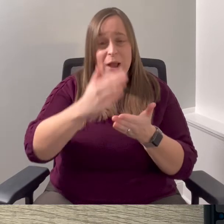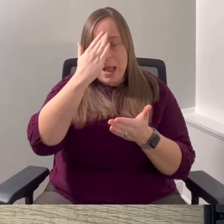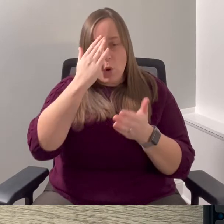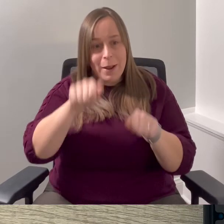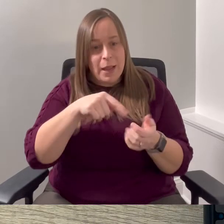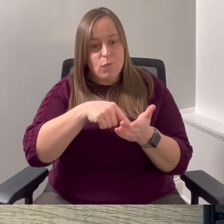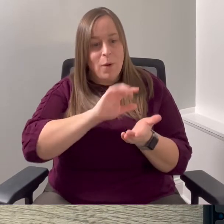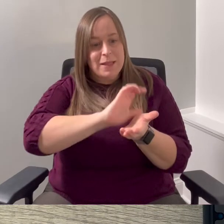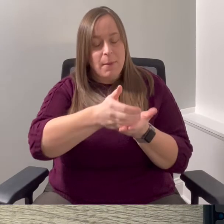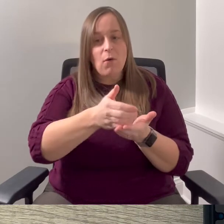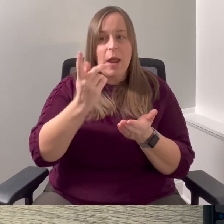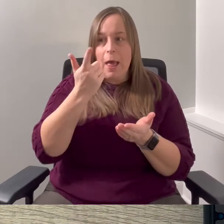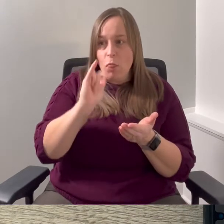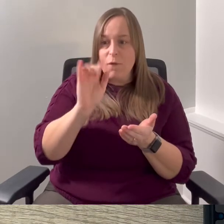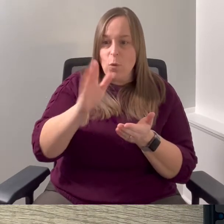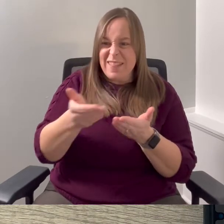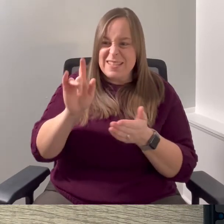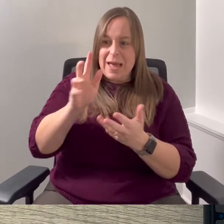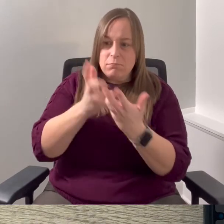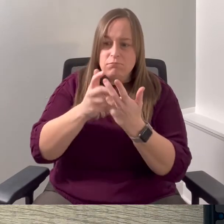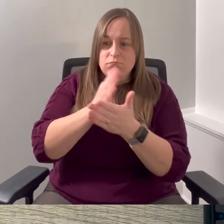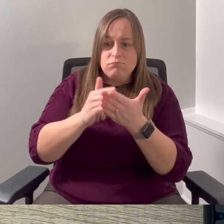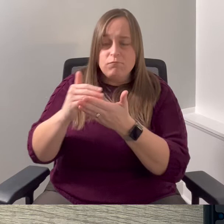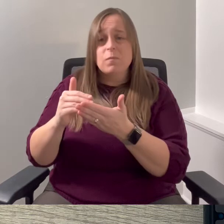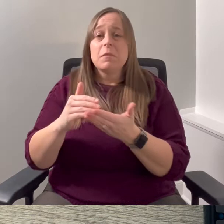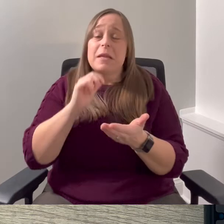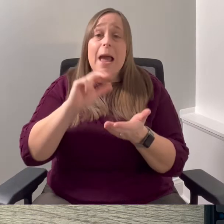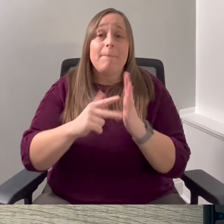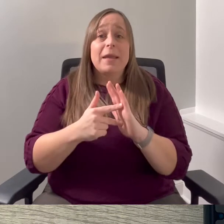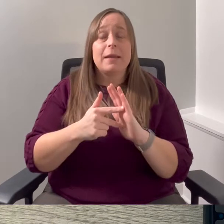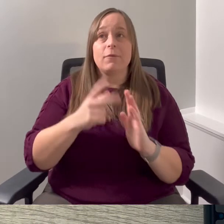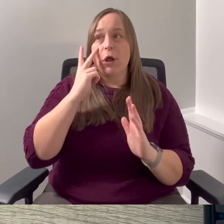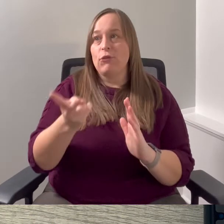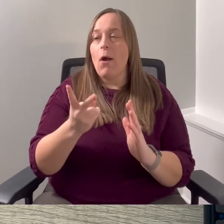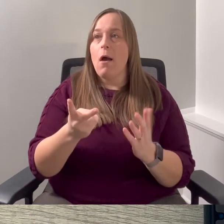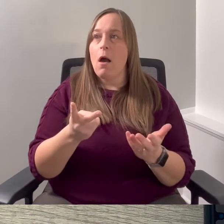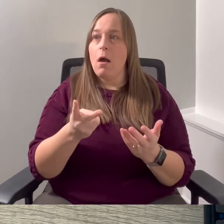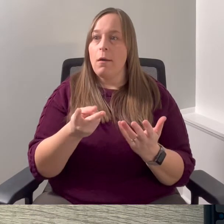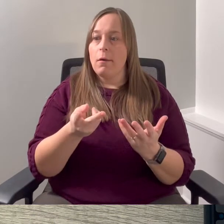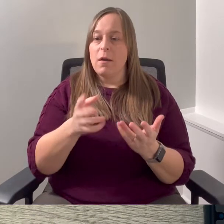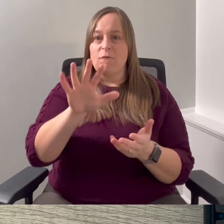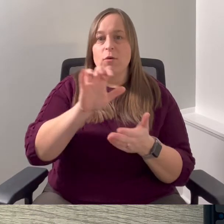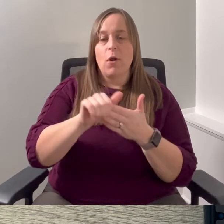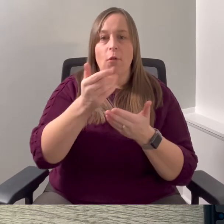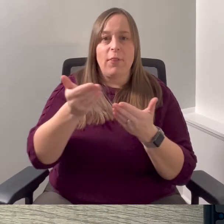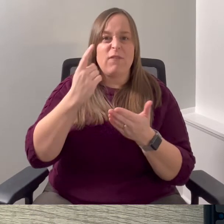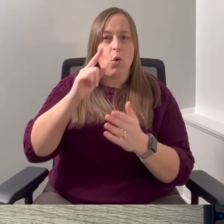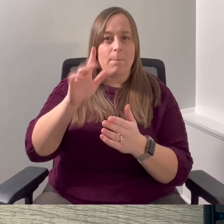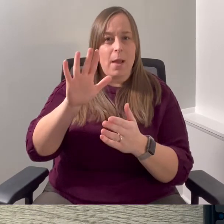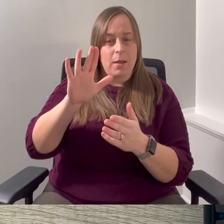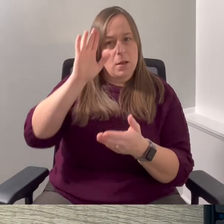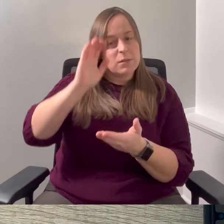items within that price range. Now, that doesn't mean if I saw a $500 item for my significant other that